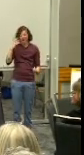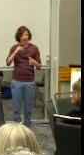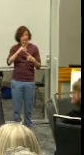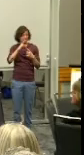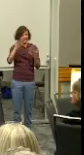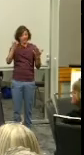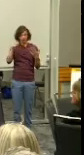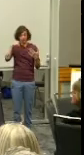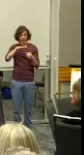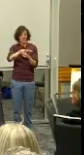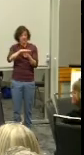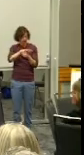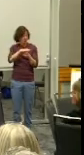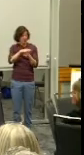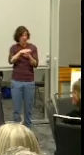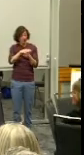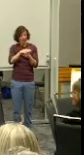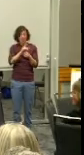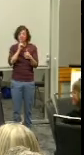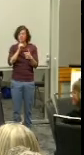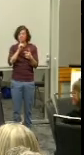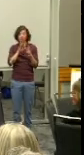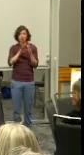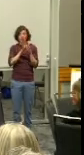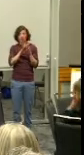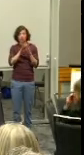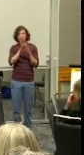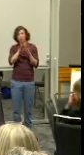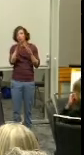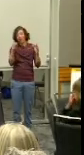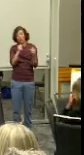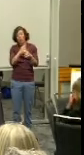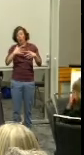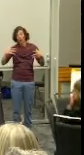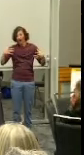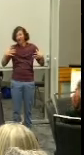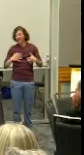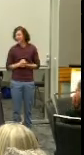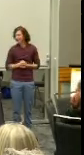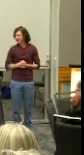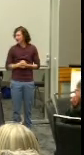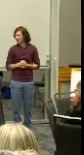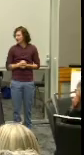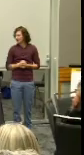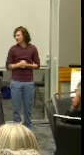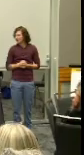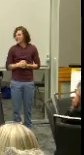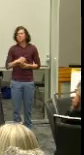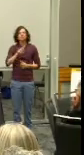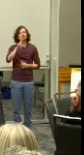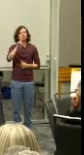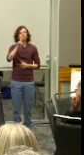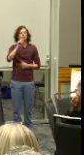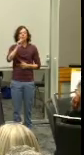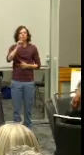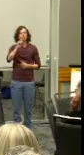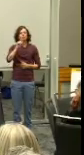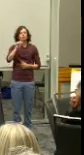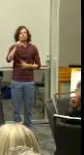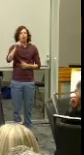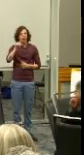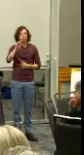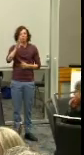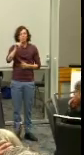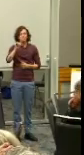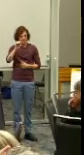been growing increasingly. And so the idea, this is Ronald Mace, who is an architect with a disability, who kind of coined